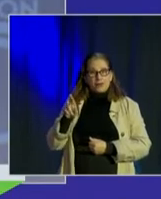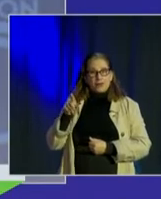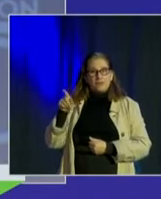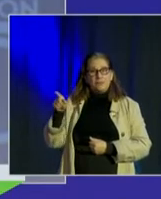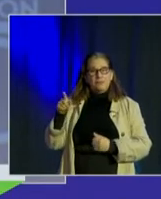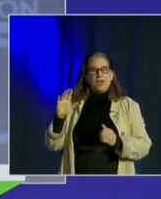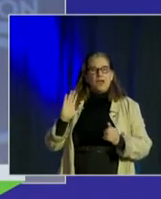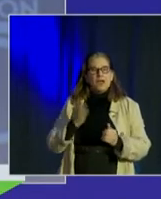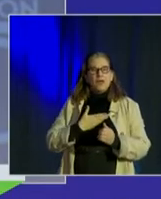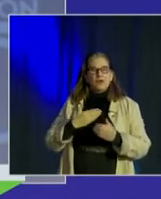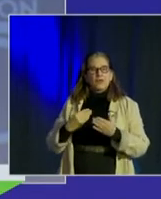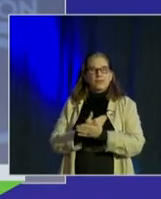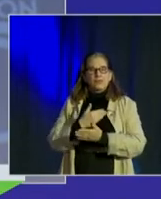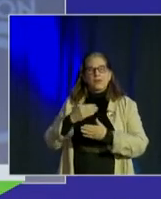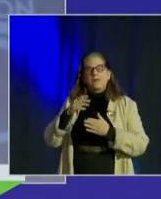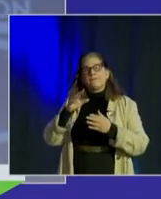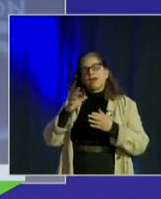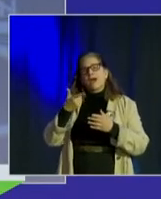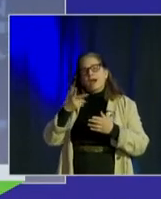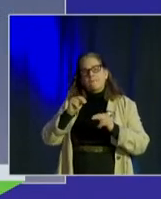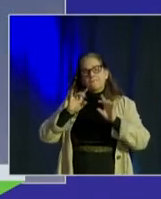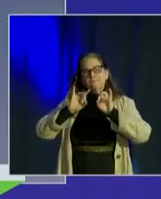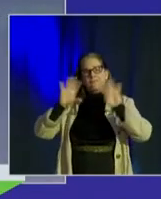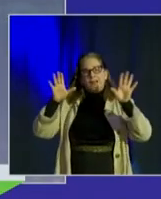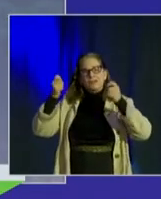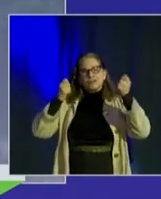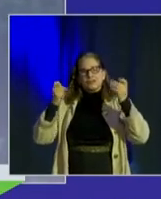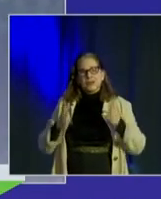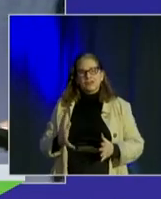so we can help the most people that we can. Thank you, ma'am. Thank you.